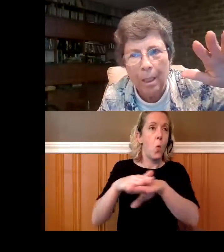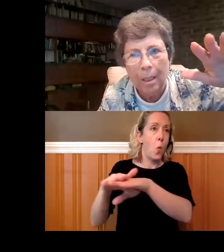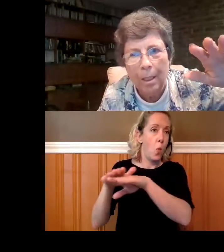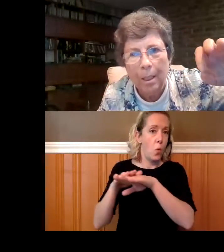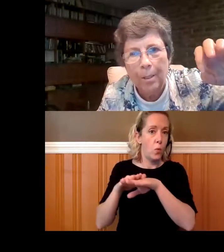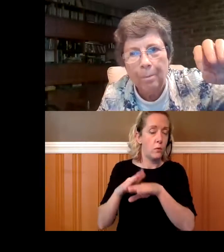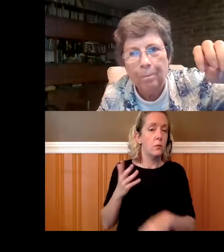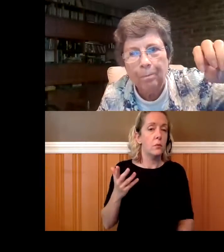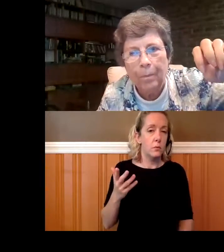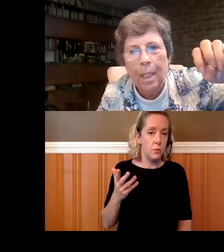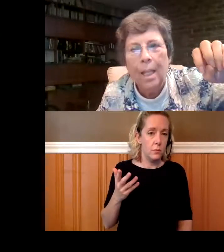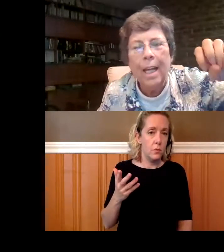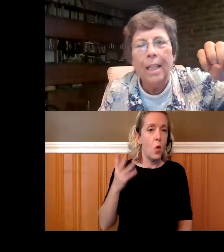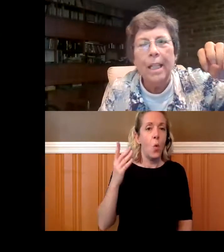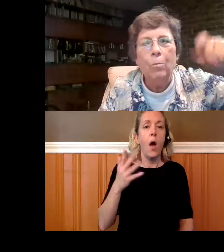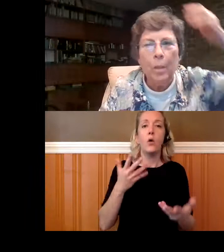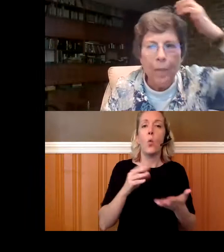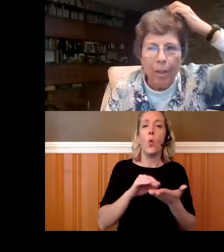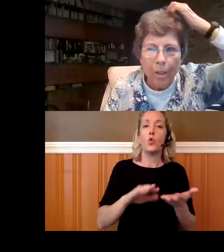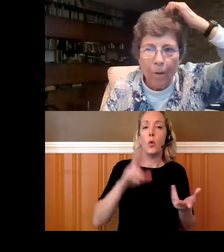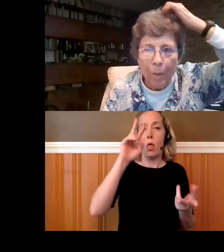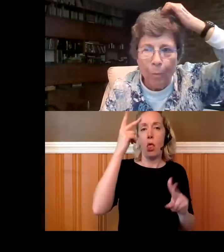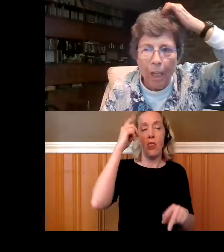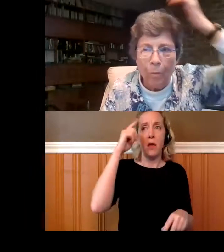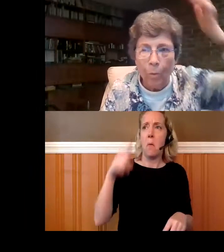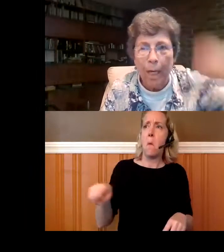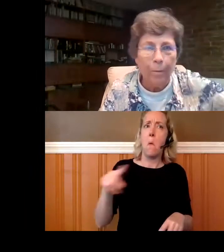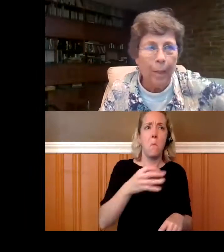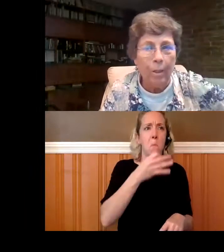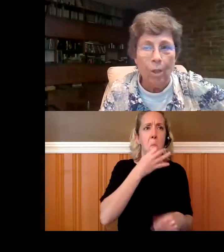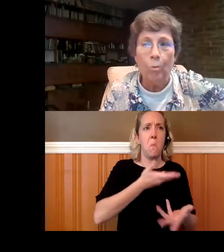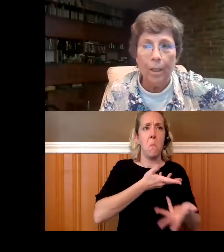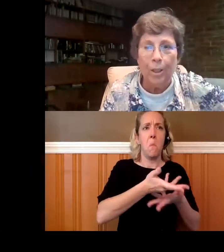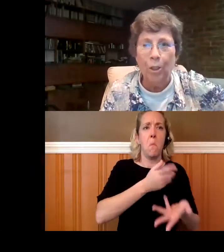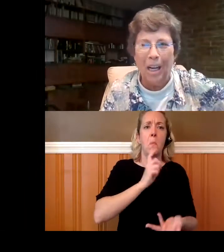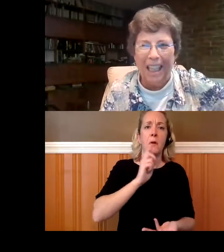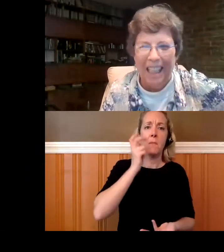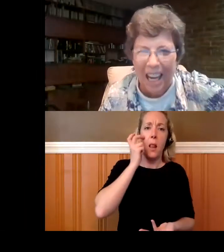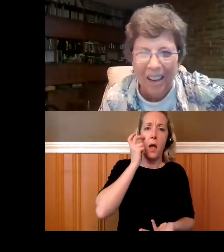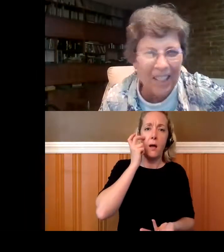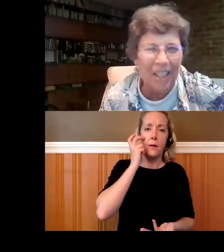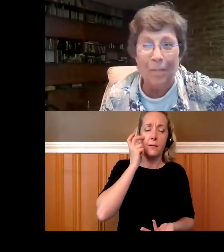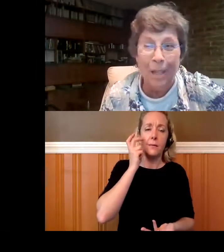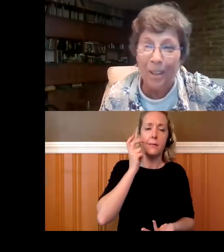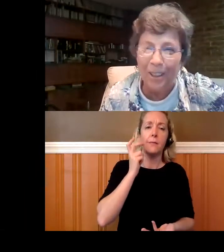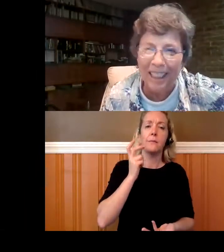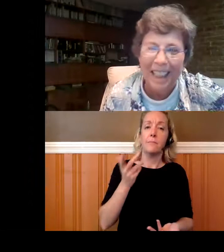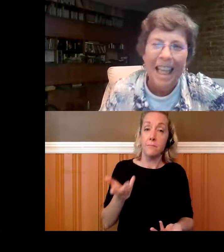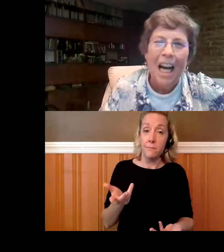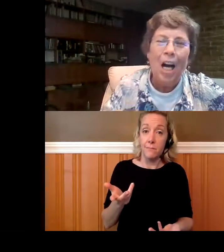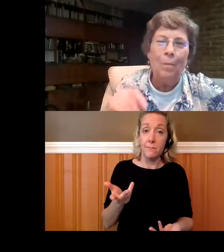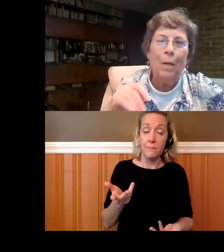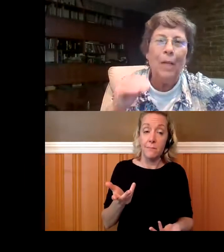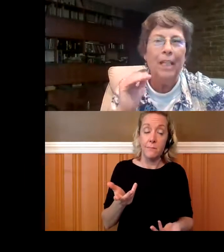impression, boy, everybody knows what to do. It's just a miracle. But he would still have the success, but he would not have had